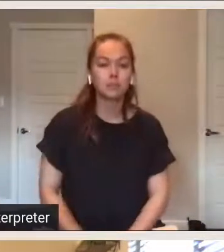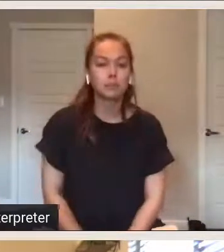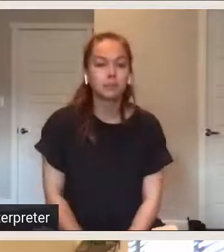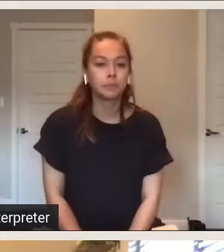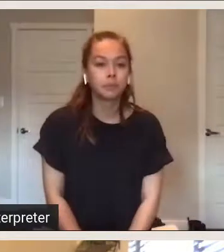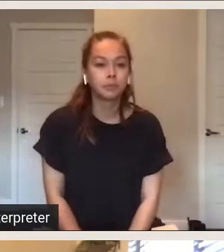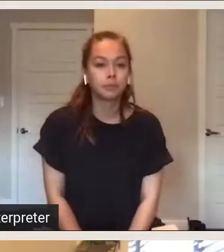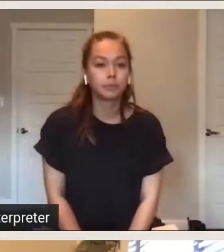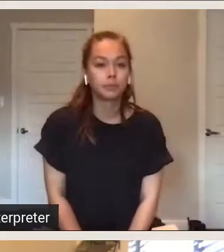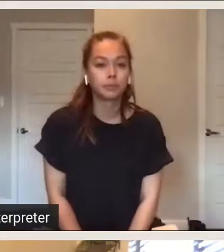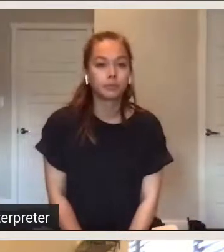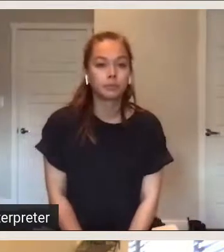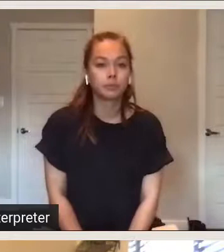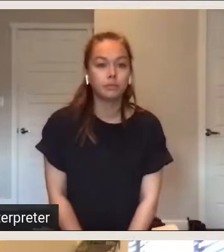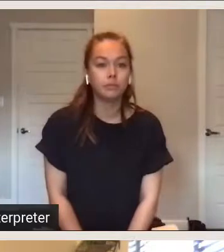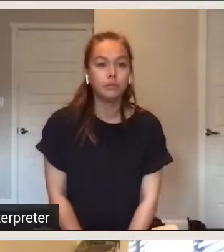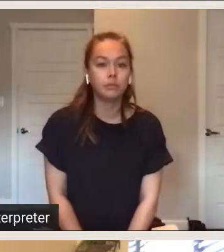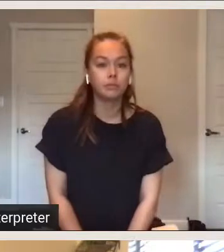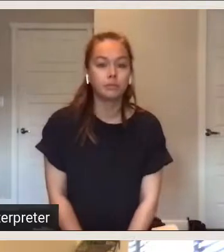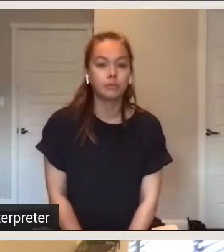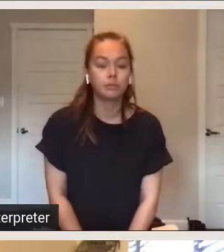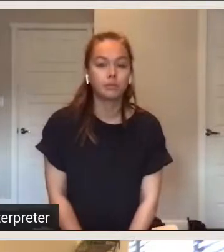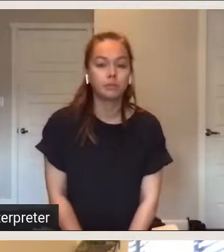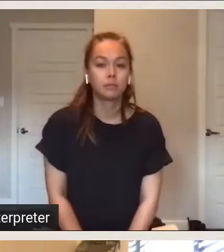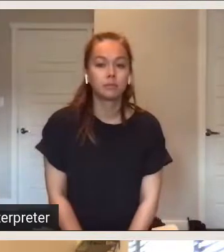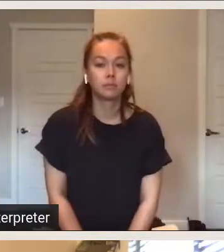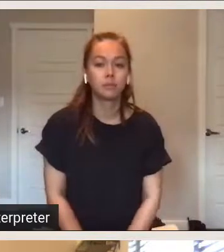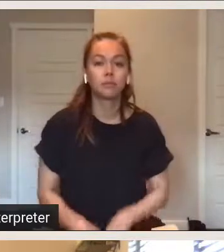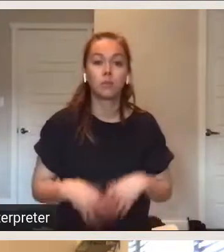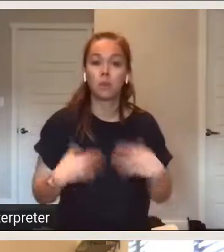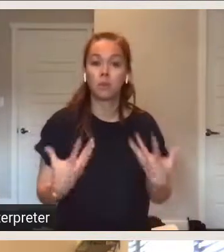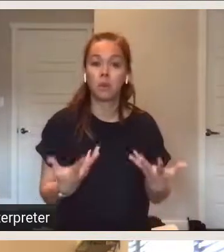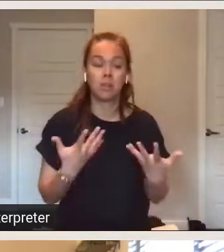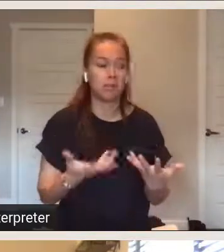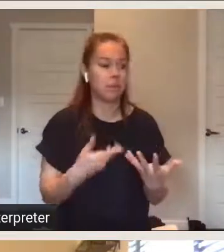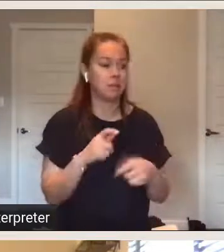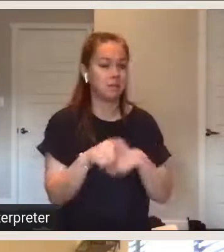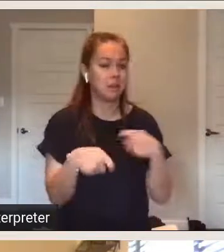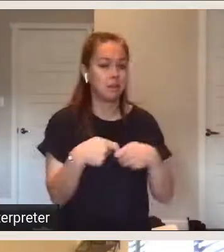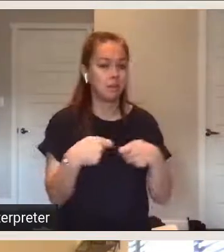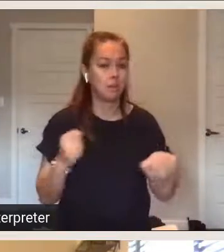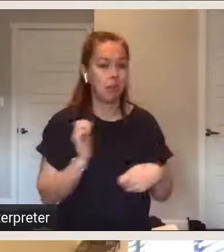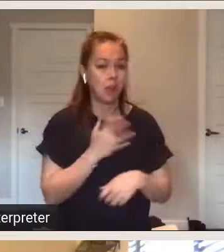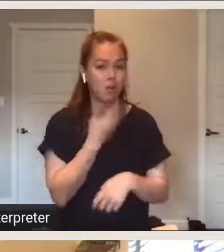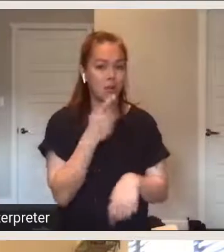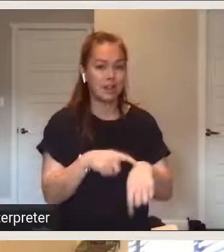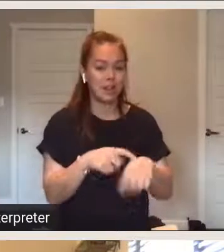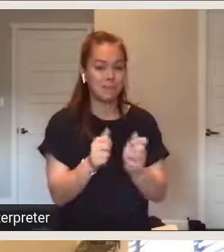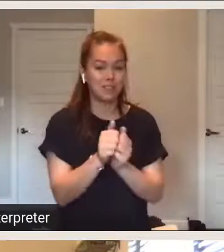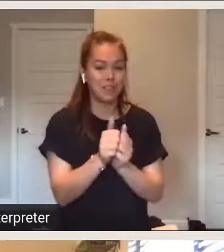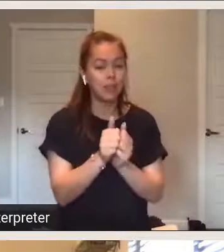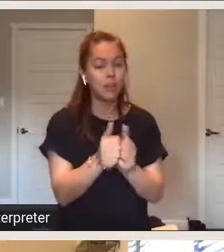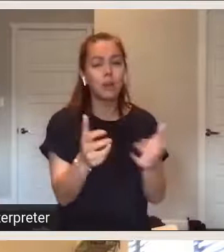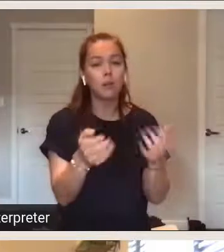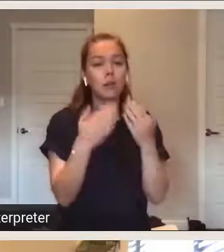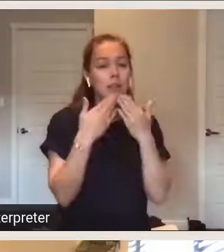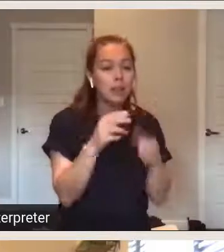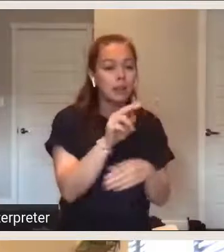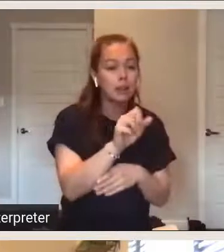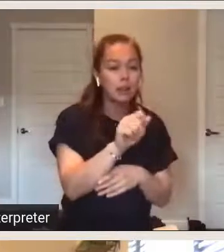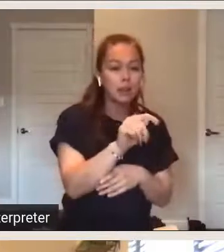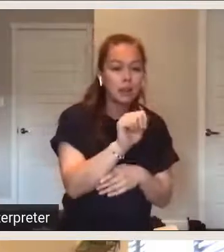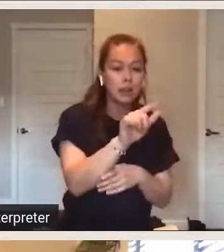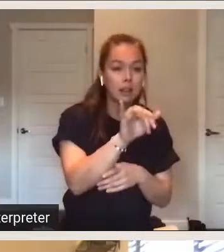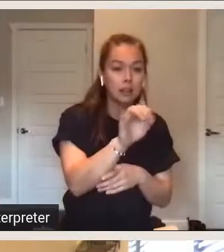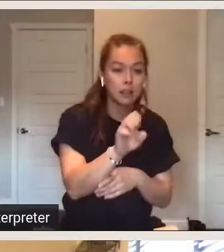So that kind of comes to the end of our time together. I want to thank both you, Natalie, and Thea